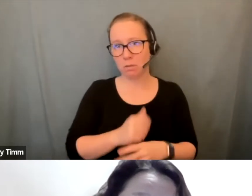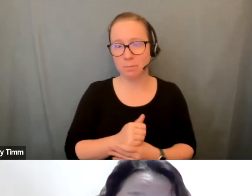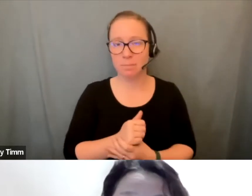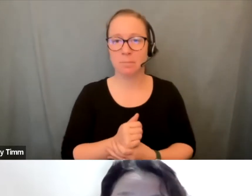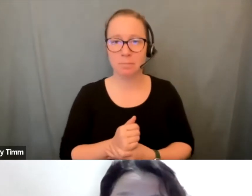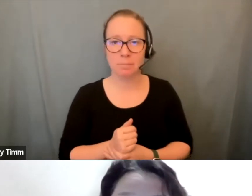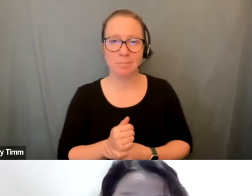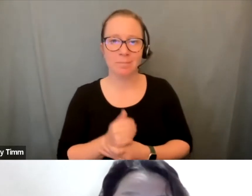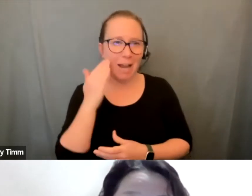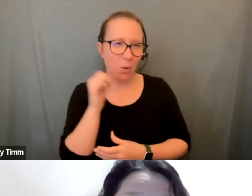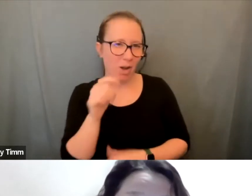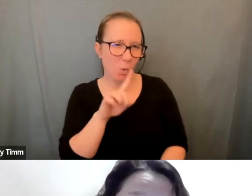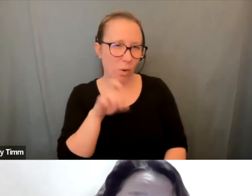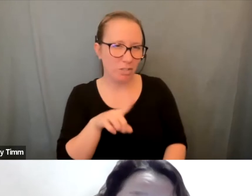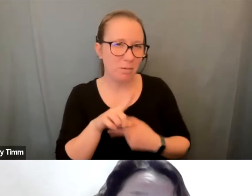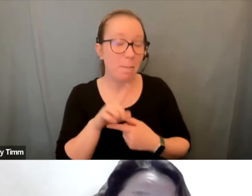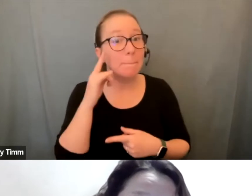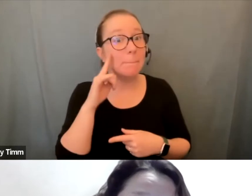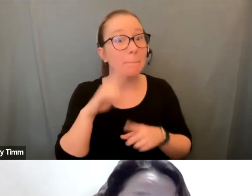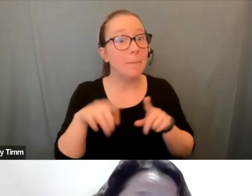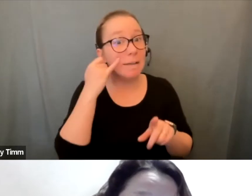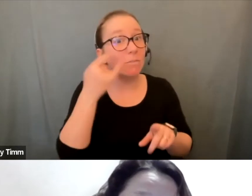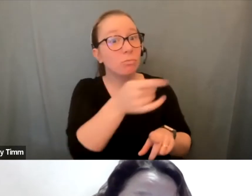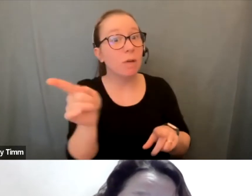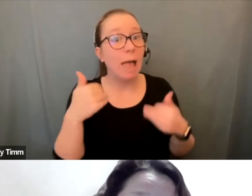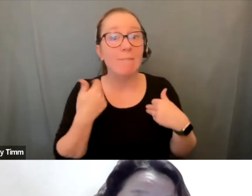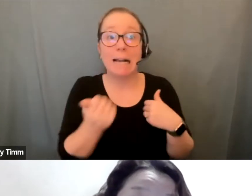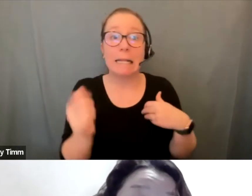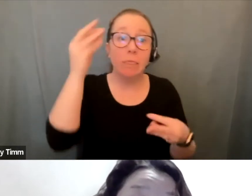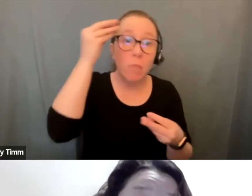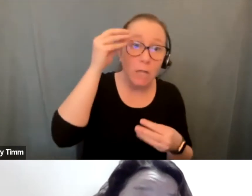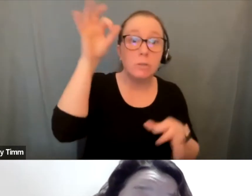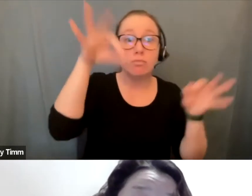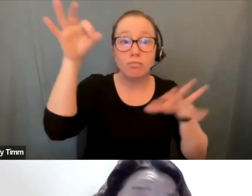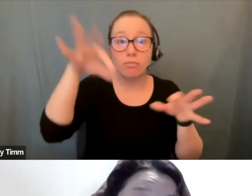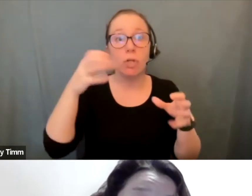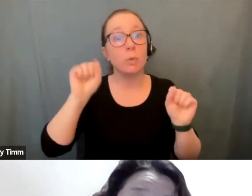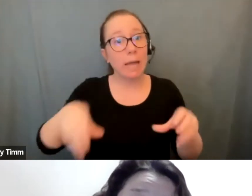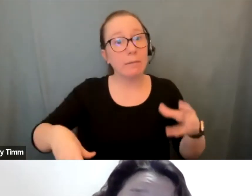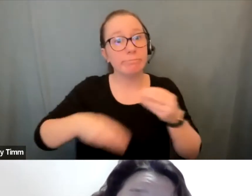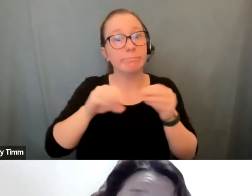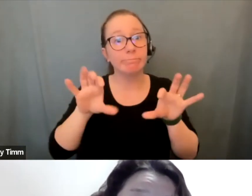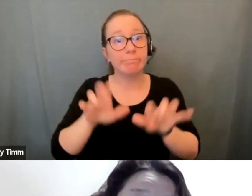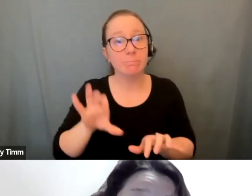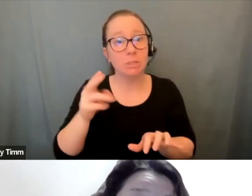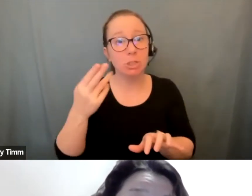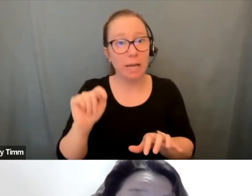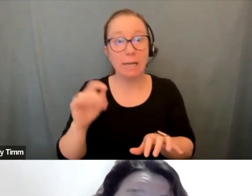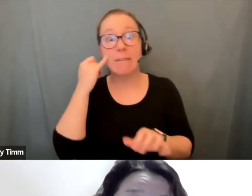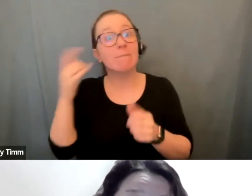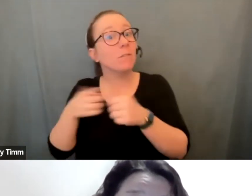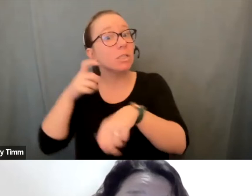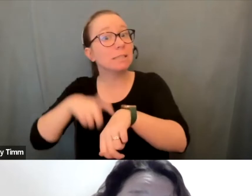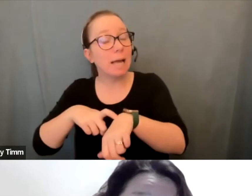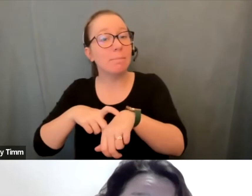that isn't a question, but if you do have any thoughts, you could add it to the chat. Or if this is the first time you've heard about the Accountable Community for Health,